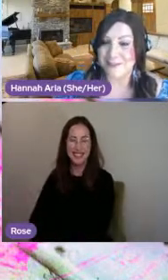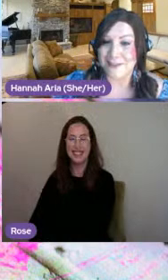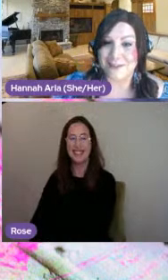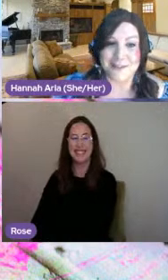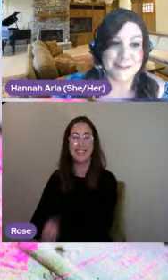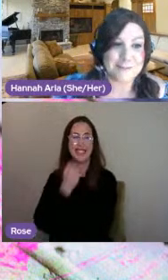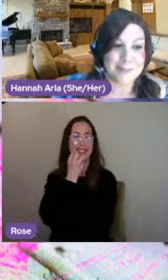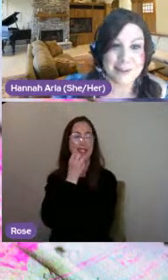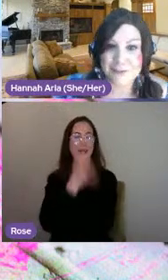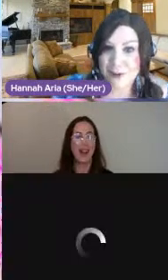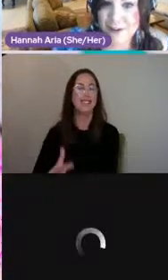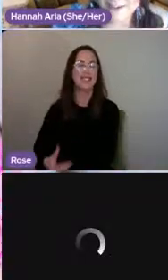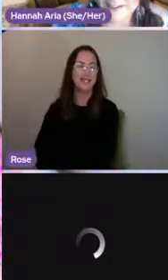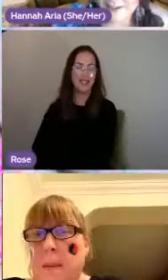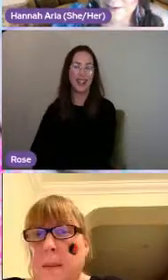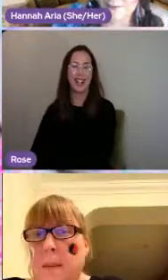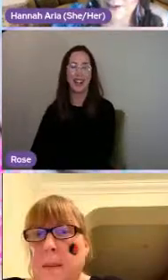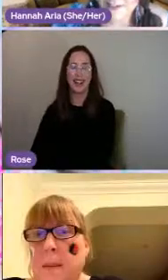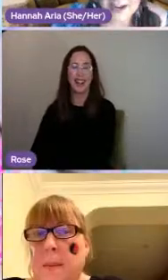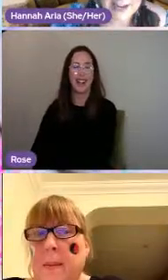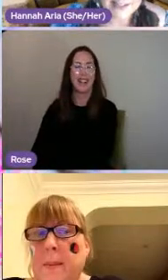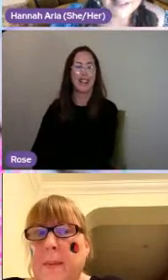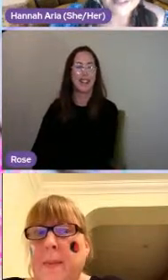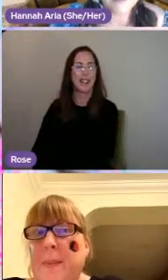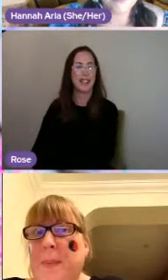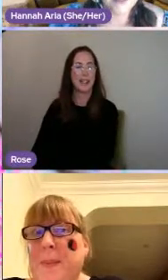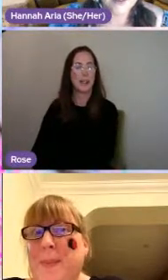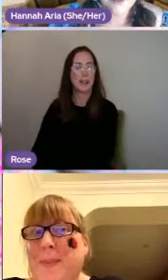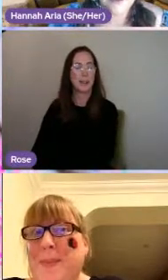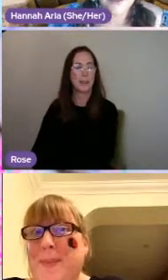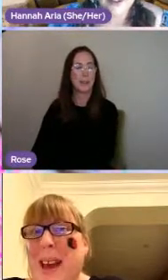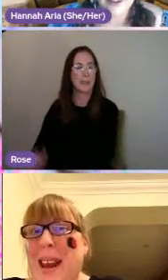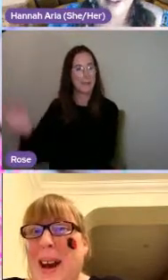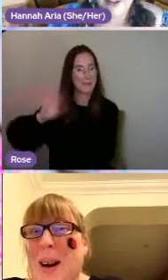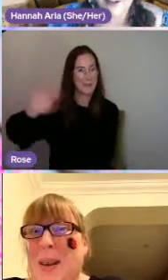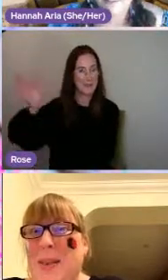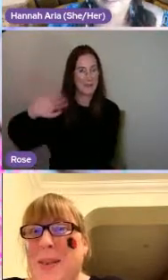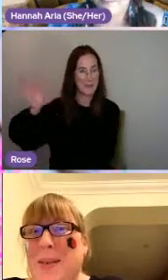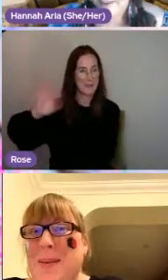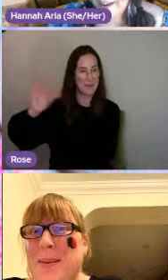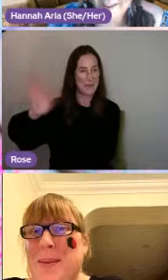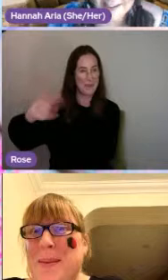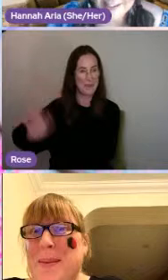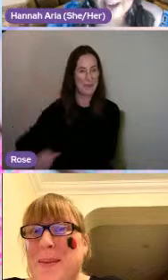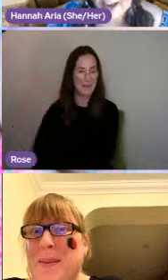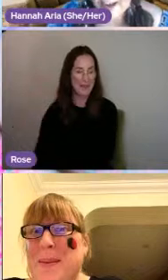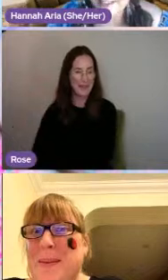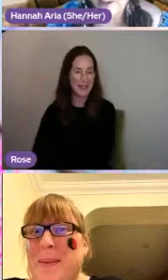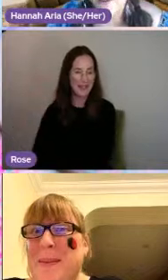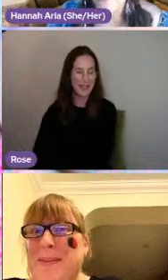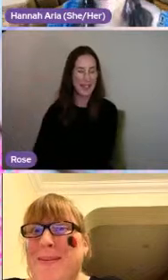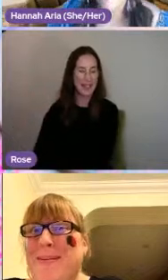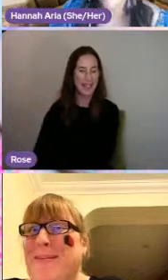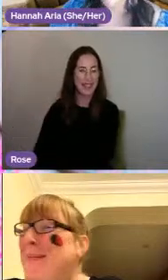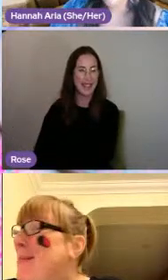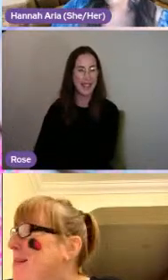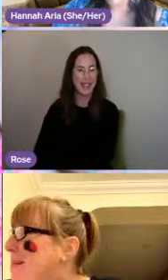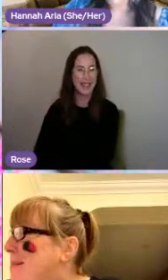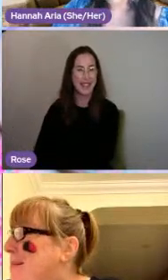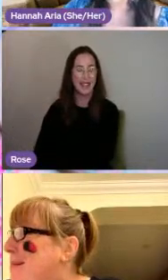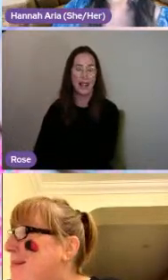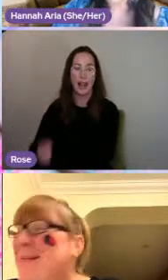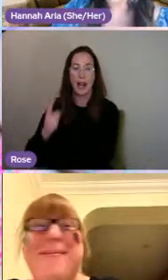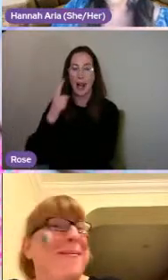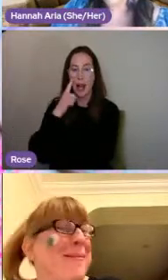Wonderful. Right. Oh, we've got Tess. Hello. Hi, Tess. Oh, I